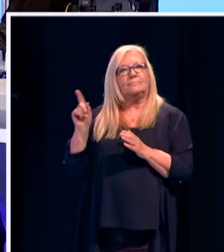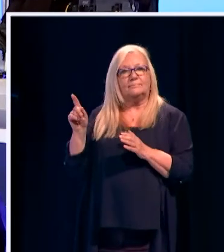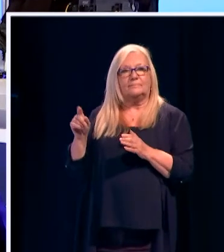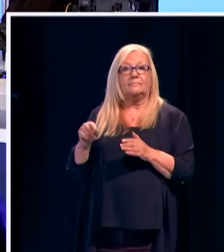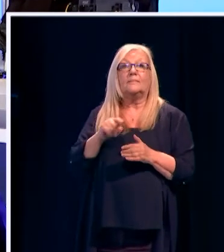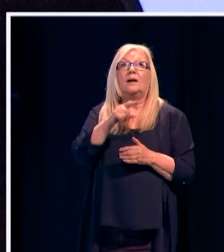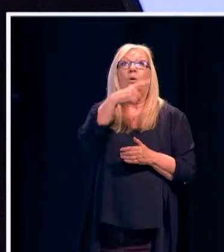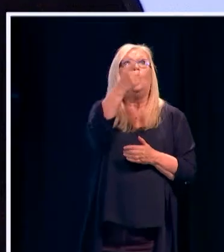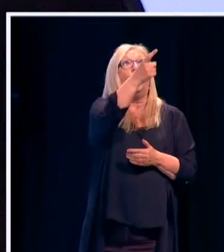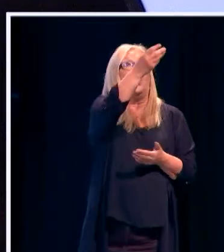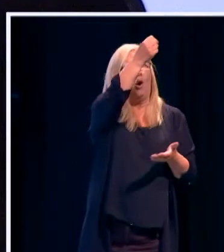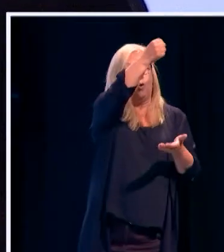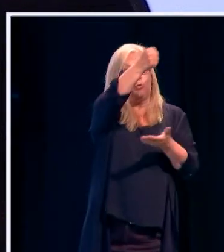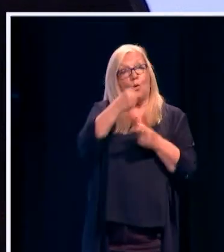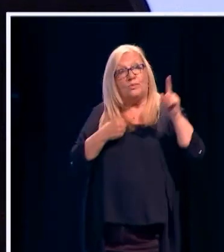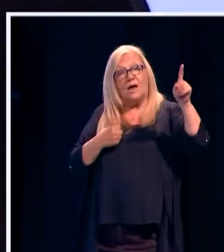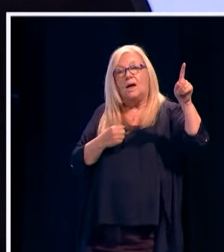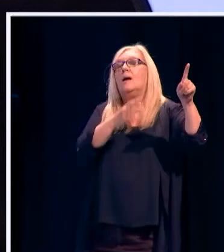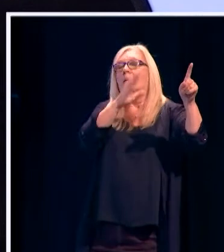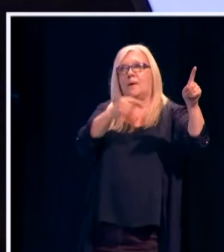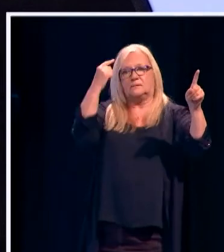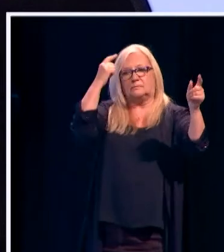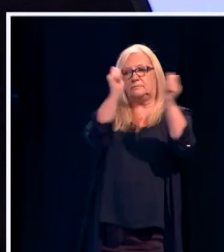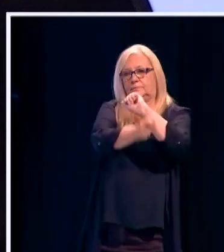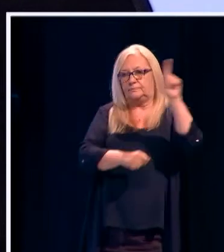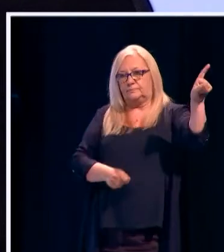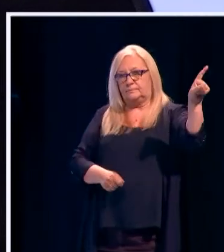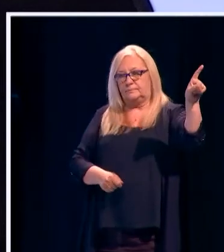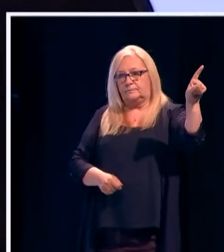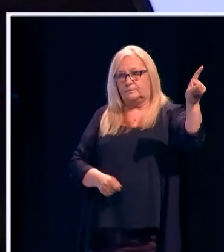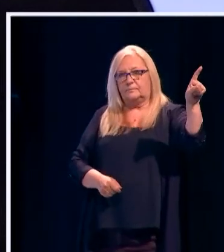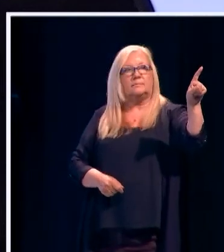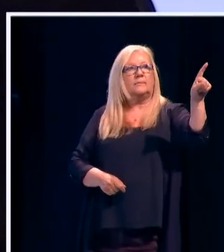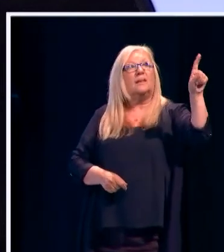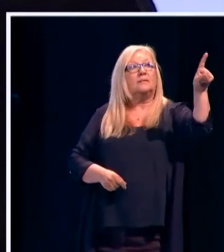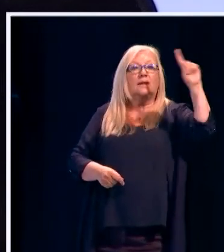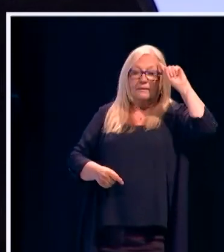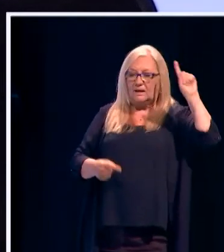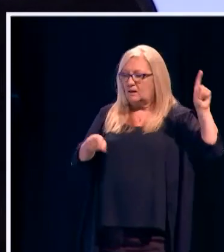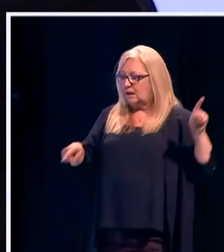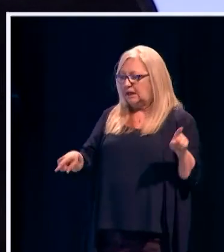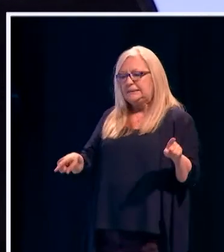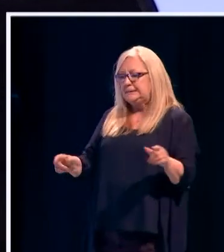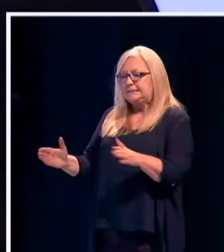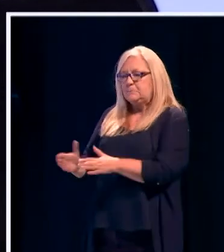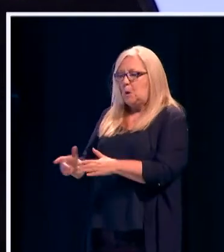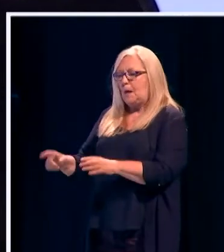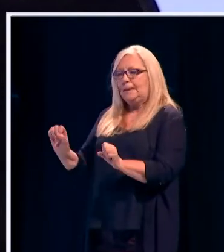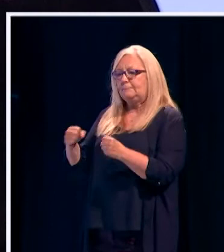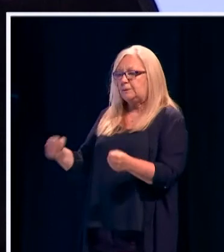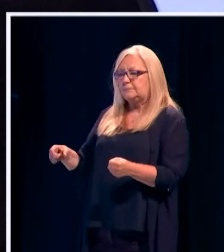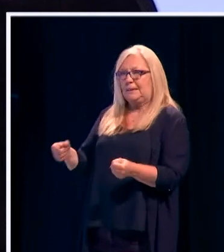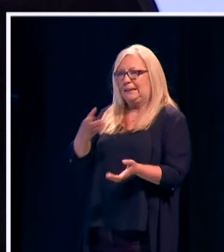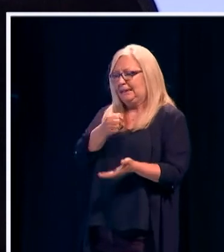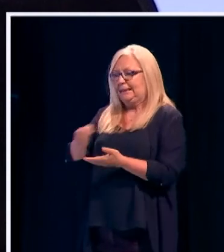their mind. They are thinking we are very small, we don't have capacity. Because of they also